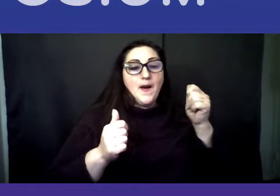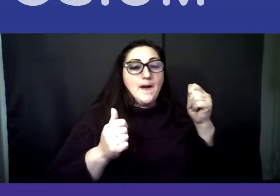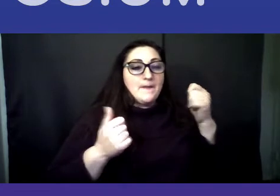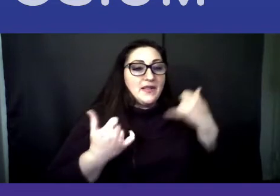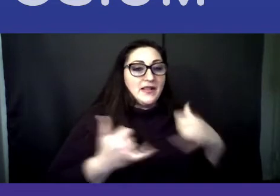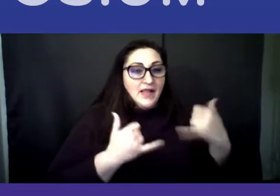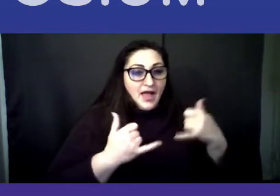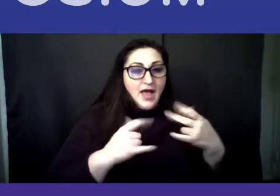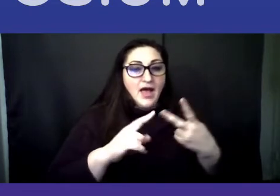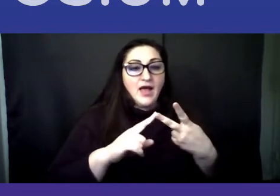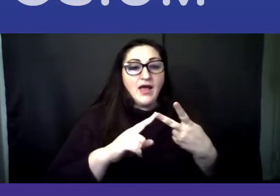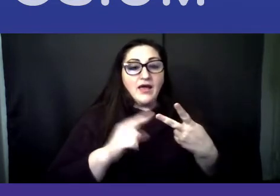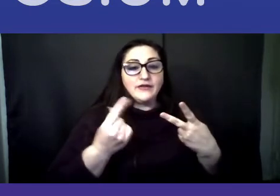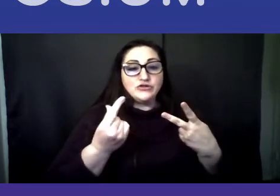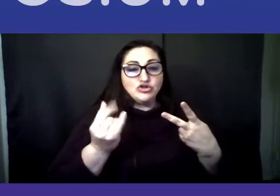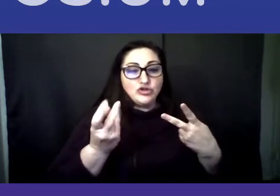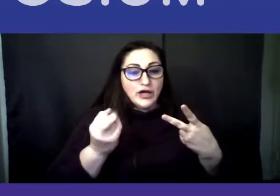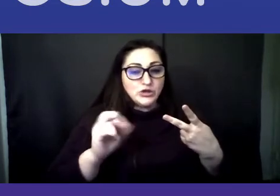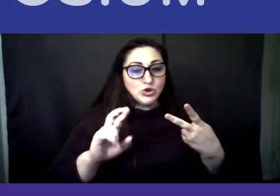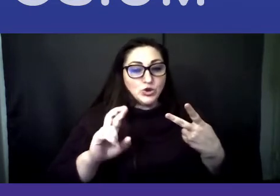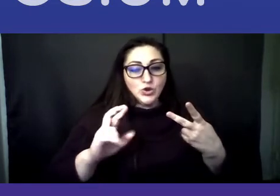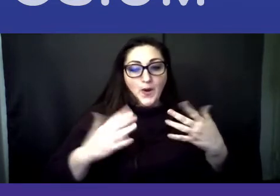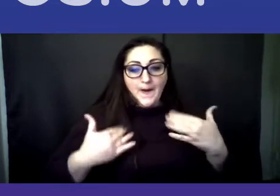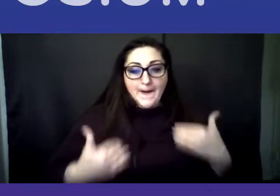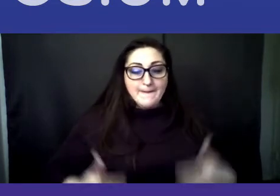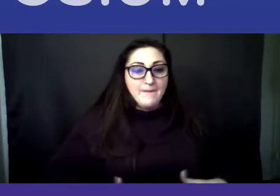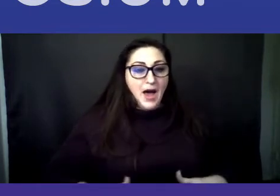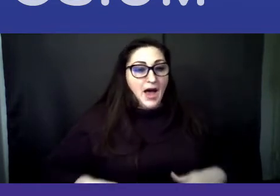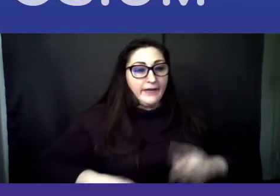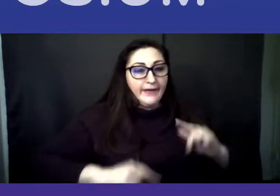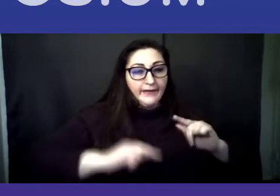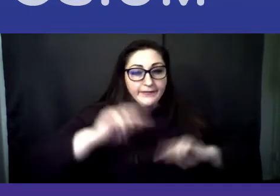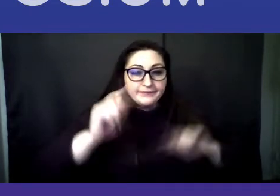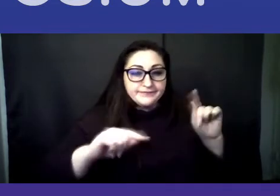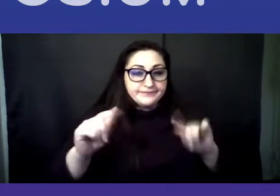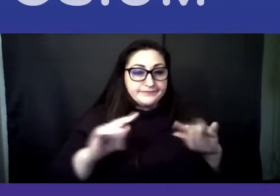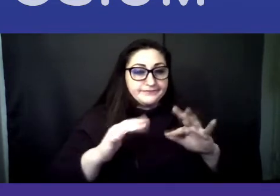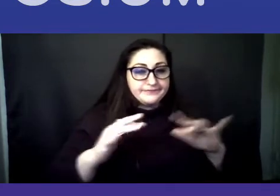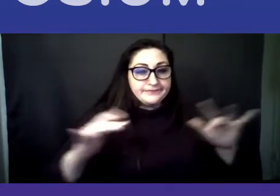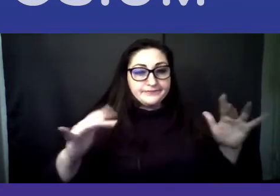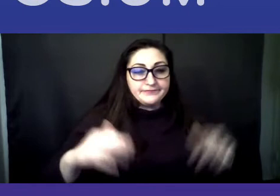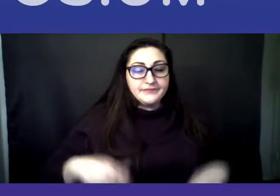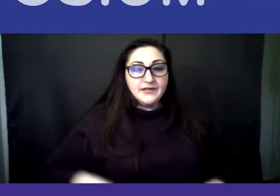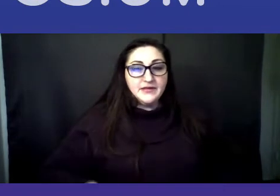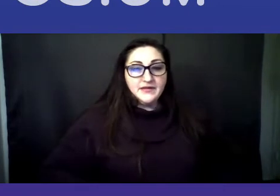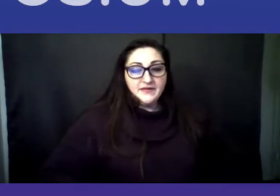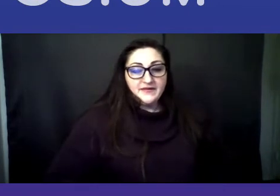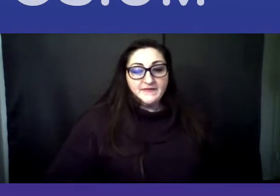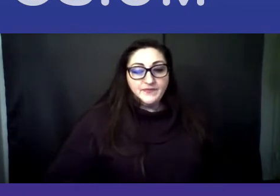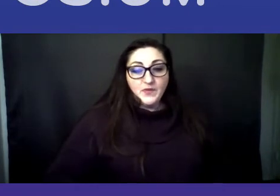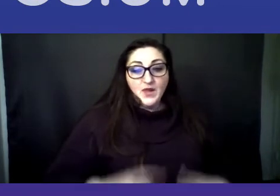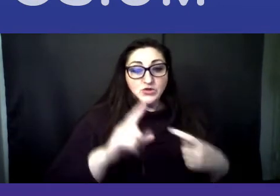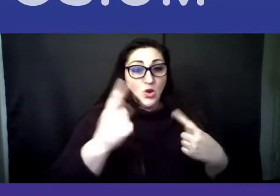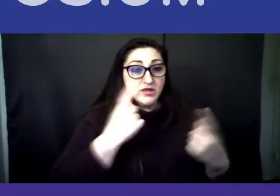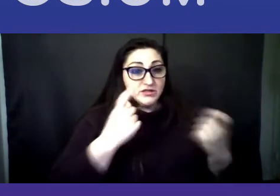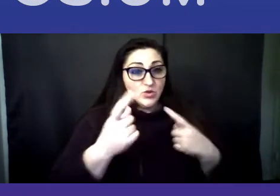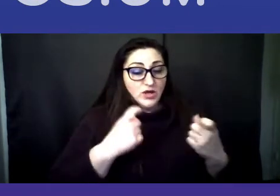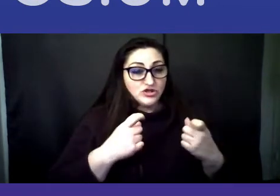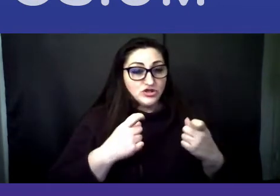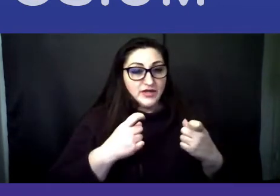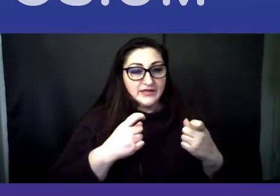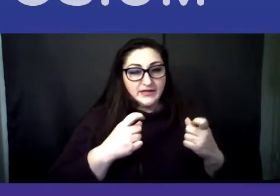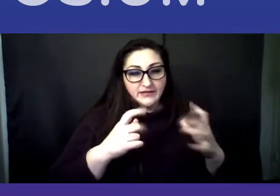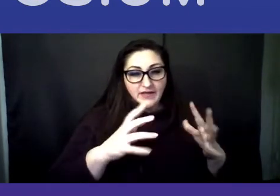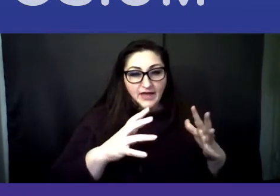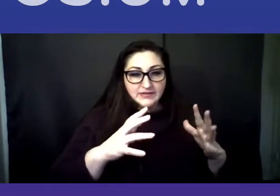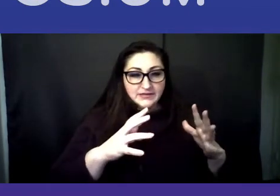So as, again, just to maybe say that a bit more succinctly. So all of that is in the mix of this question that's messy, but I think the thing of it is to be in the